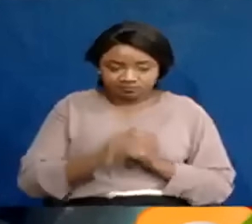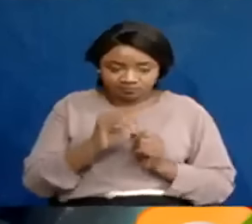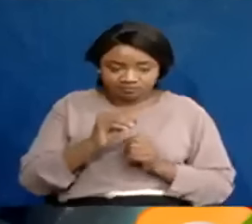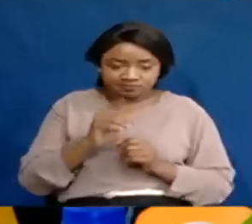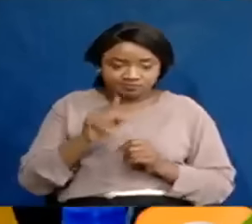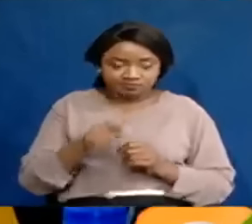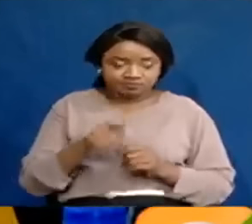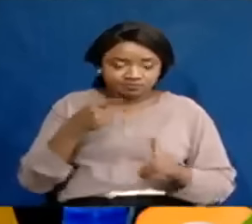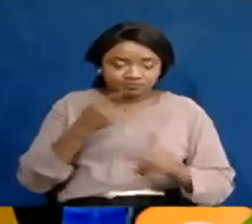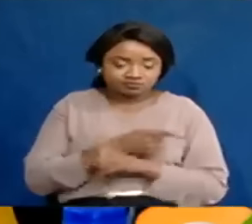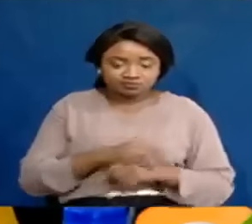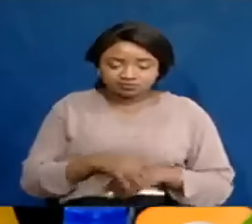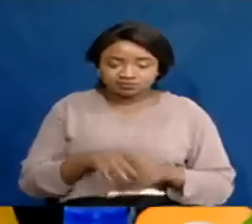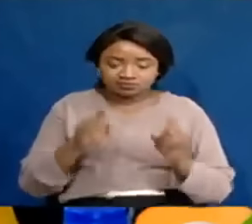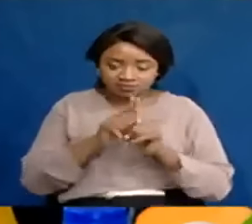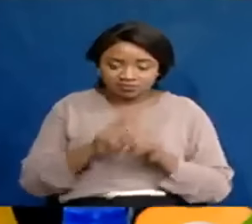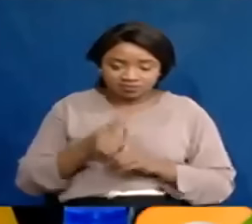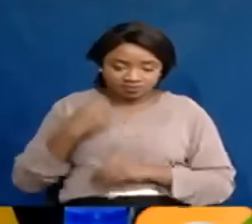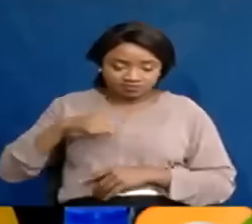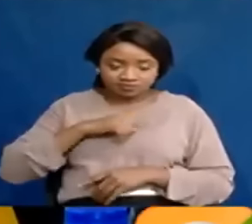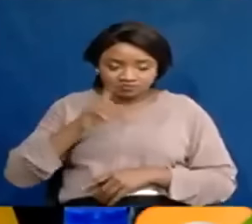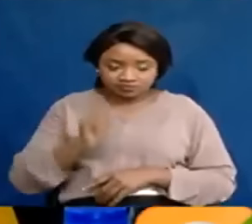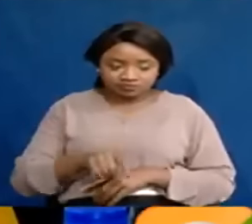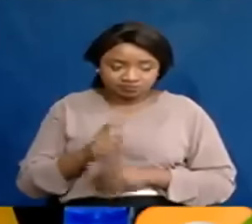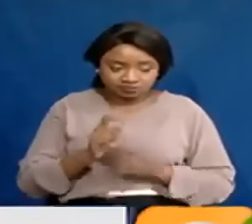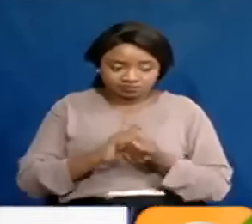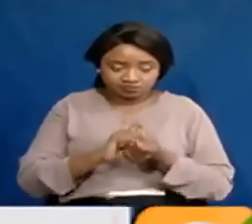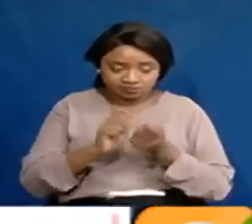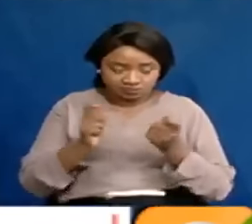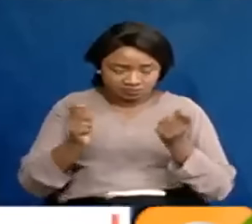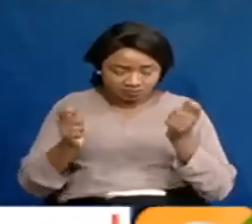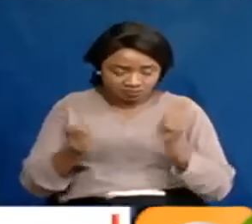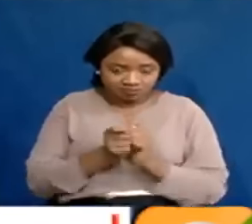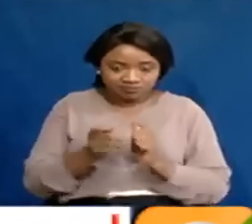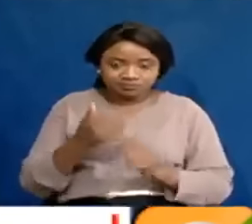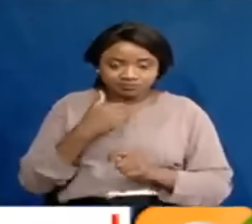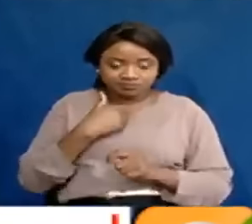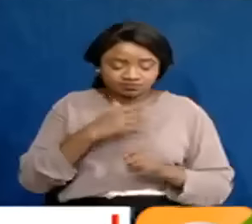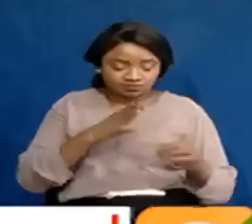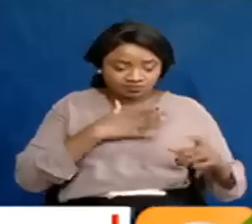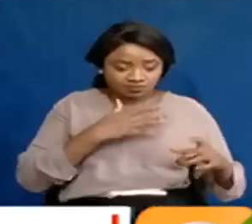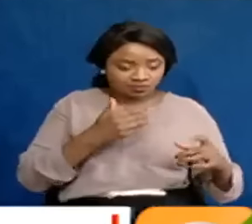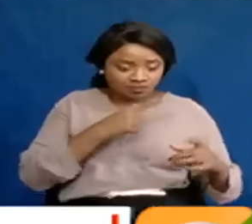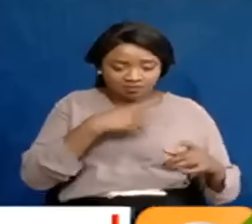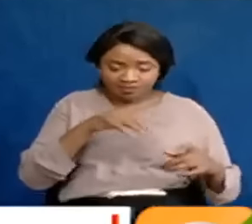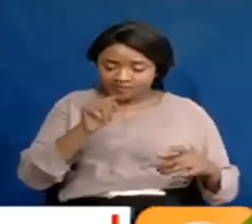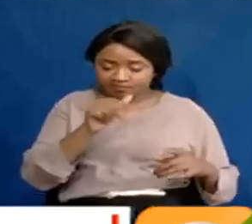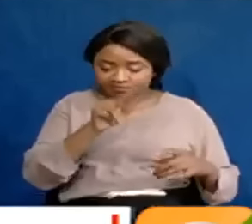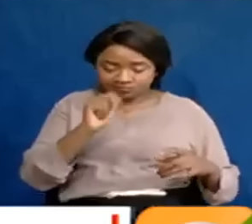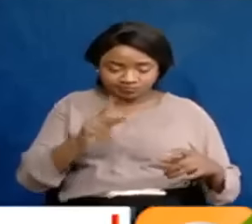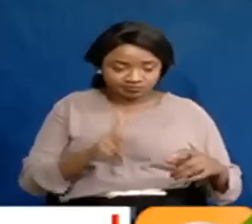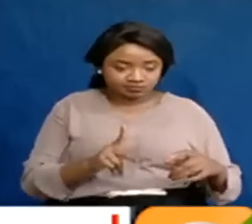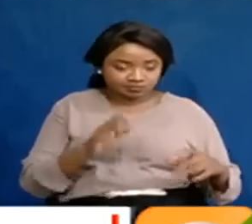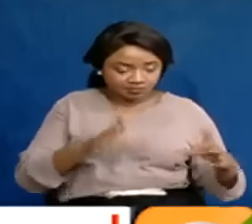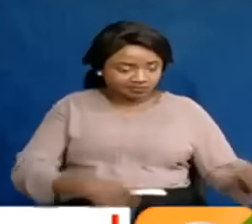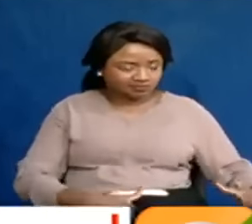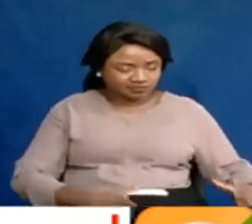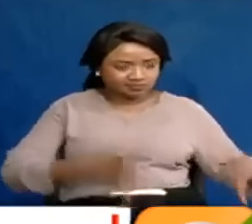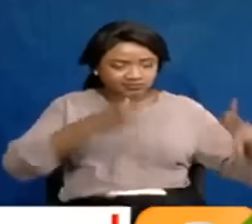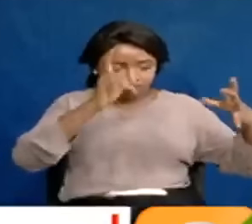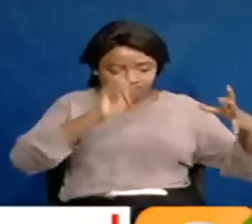refurbishment. We also need to replace our corridors. You realize the tiles need to be changed. They've already started cracking. We also